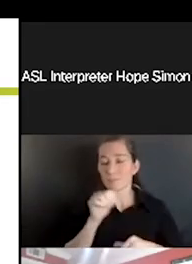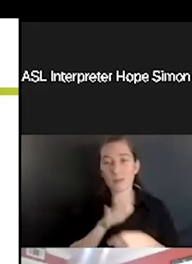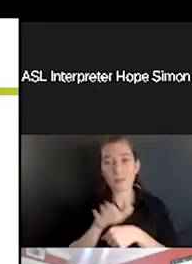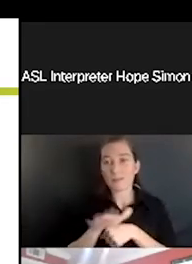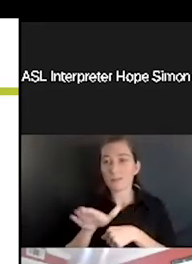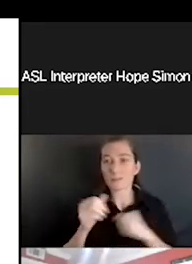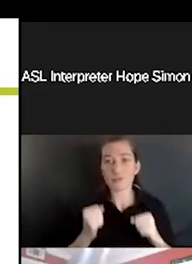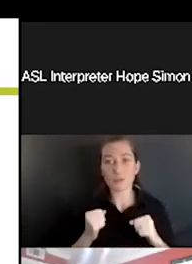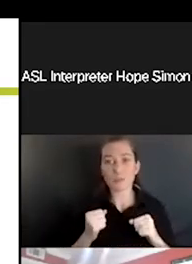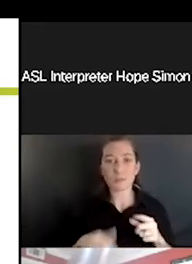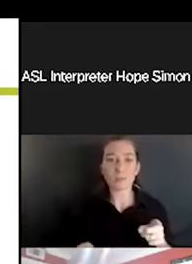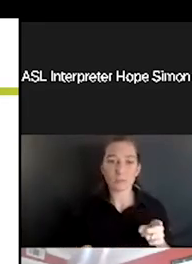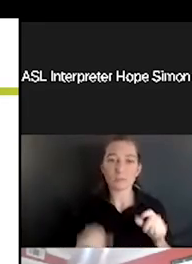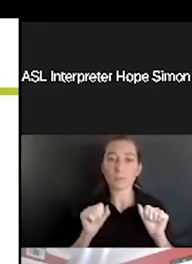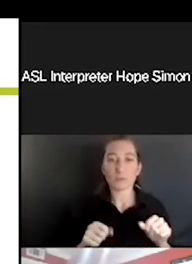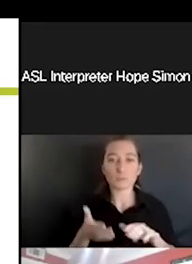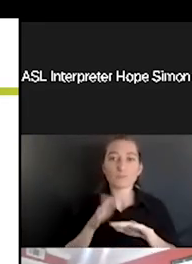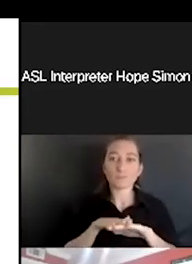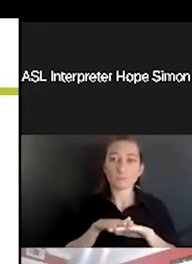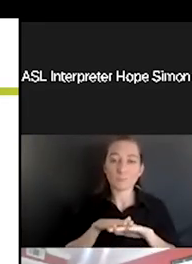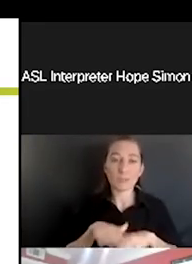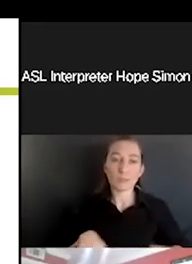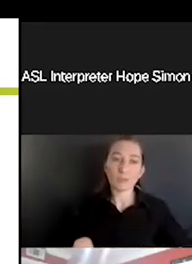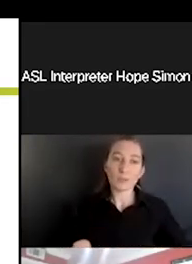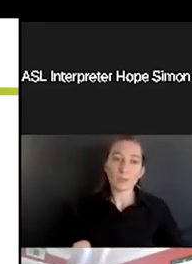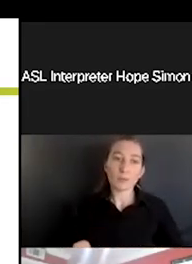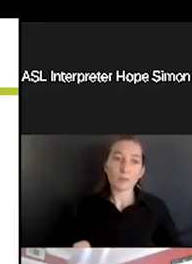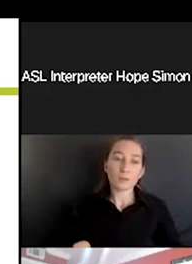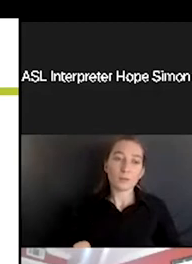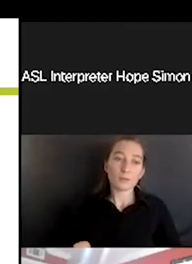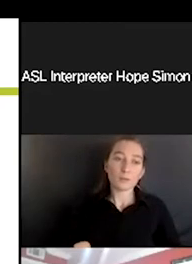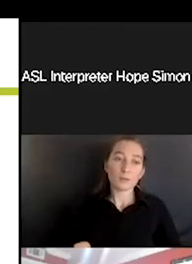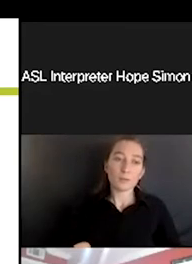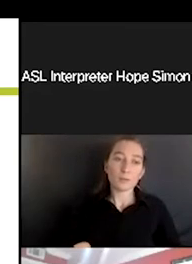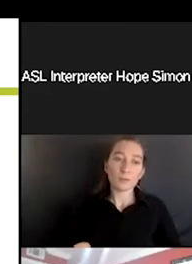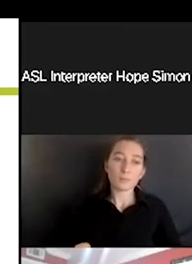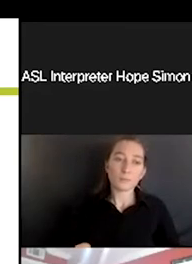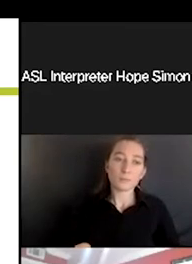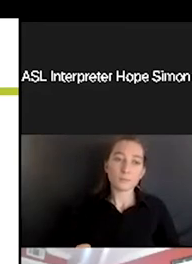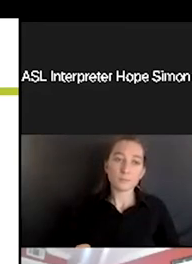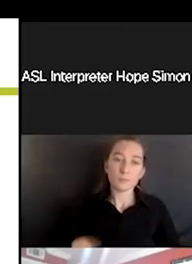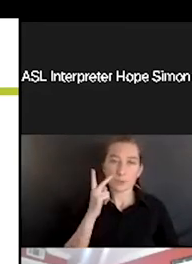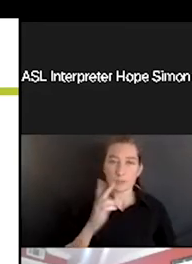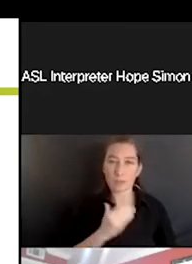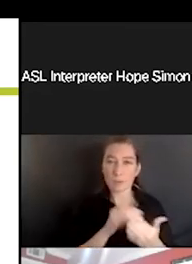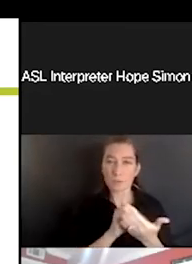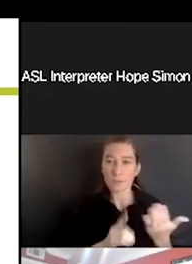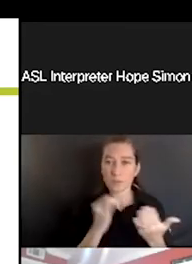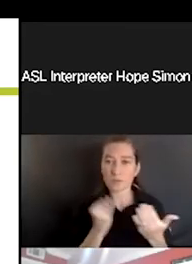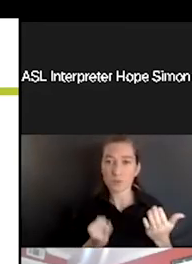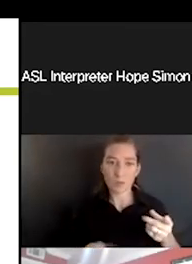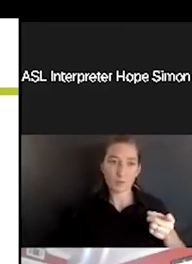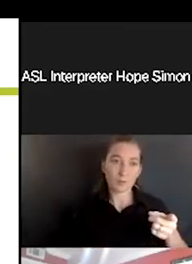as much reinforcement as we use today. This is a typical reinforcement element, how it was reinforced in the past. You can